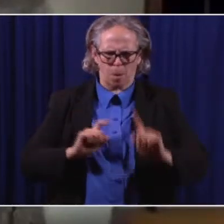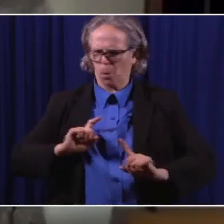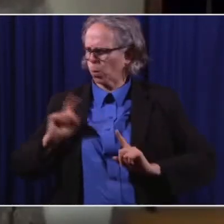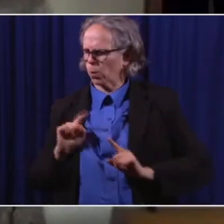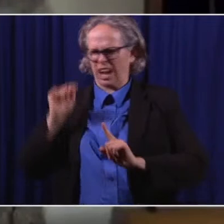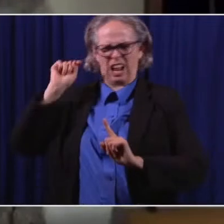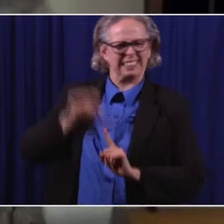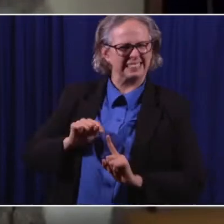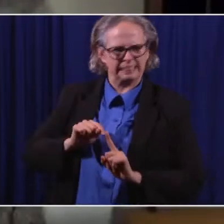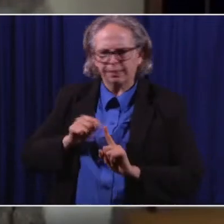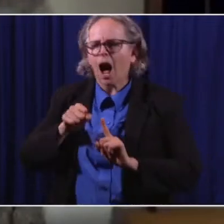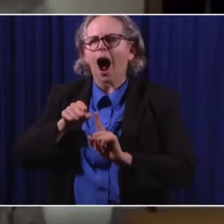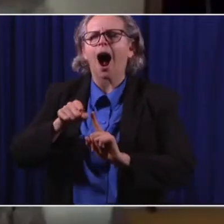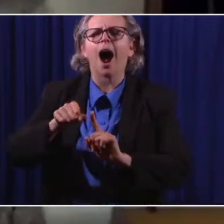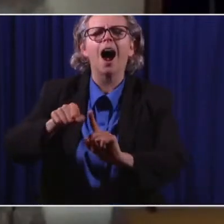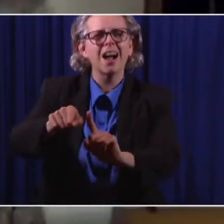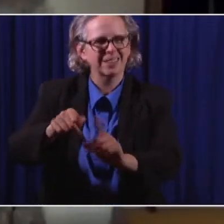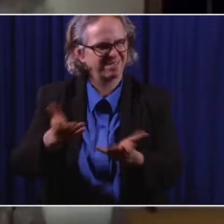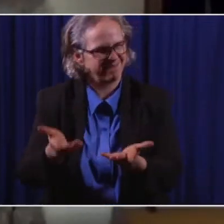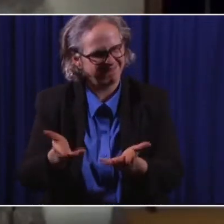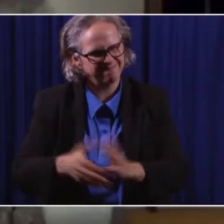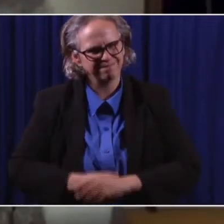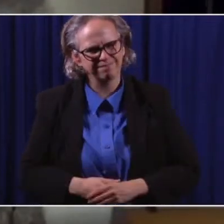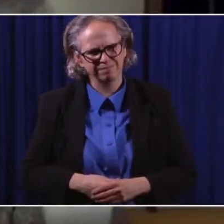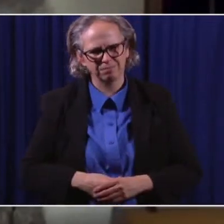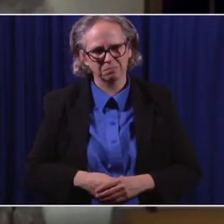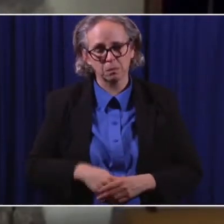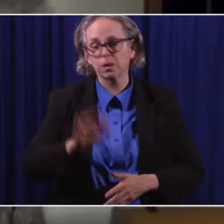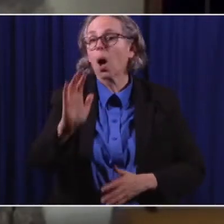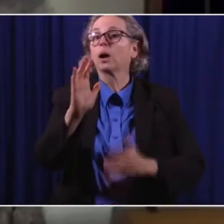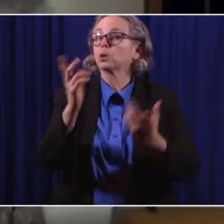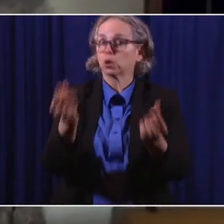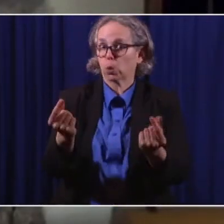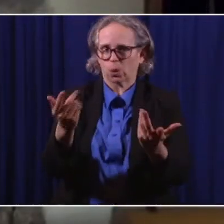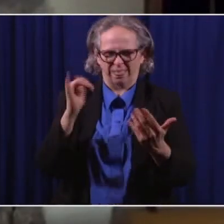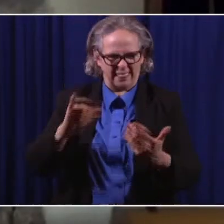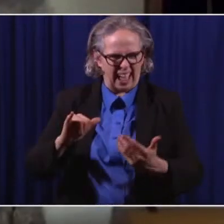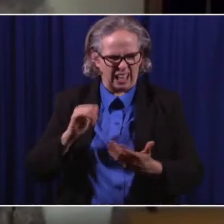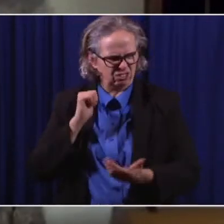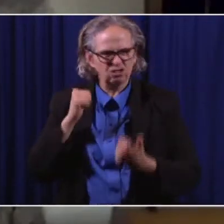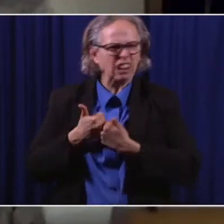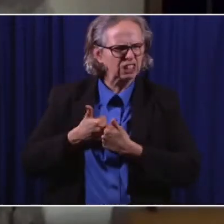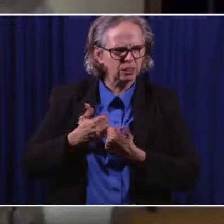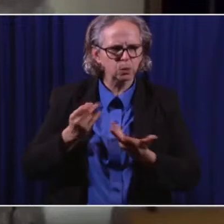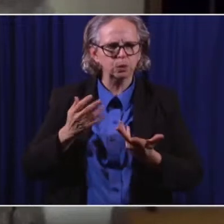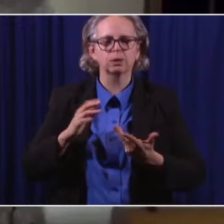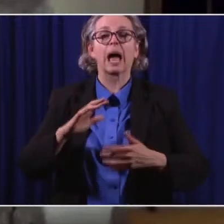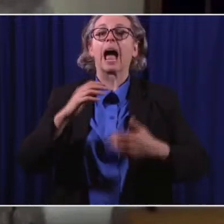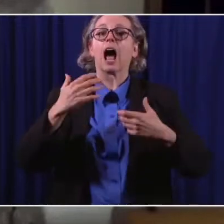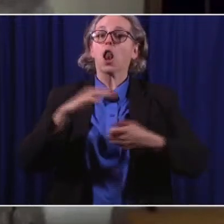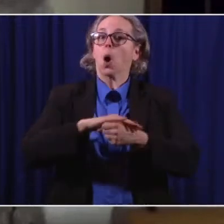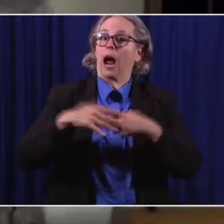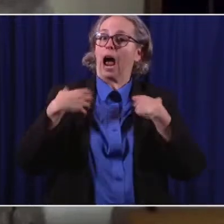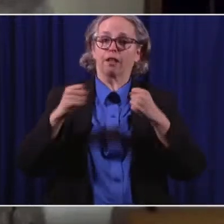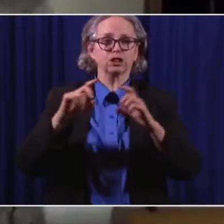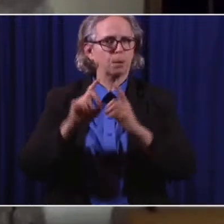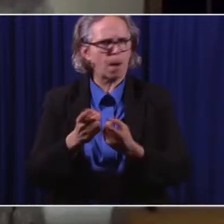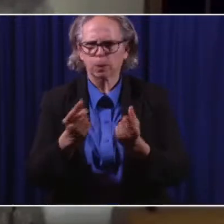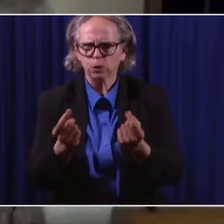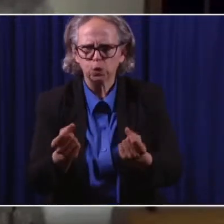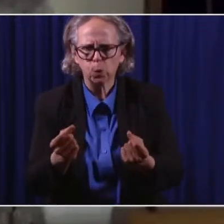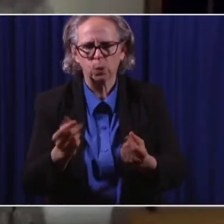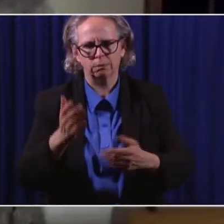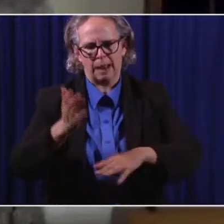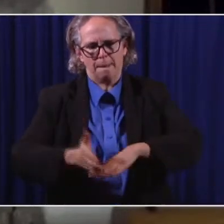to do is try to make it easier for the local health departments to report it by checking different